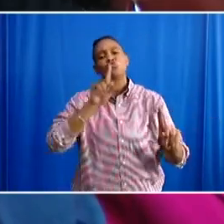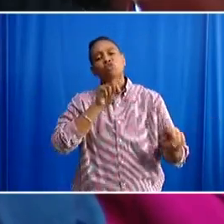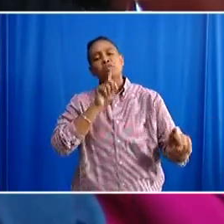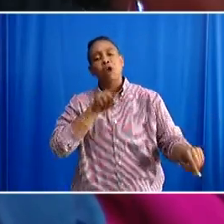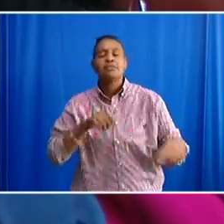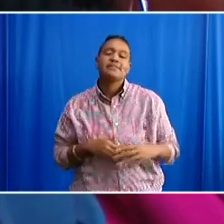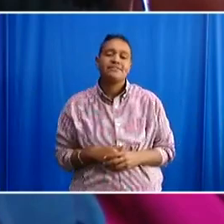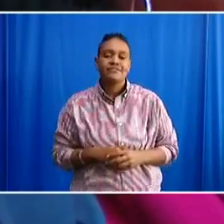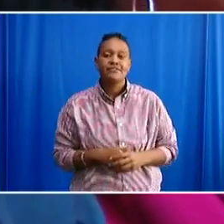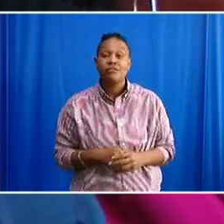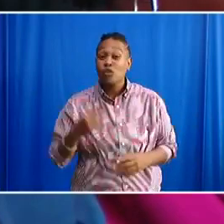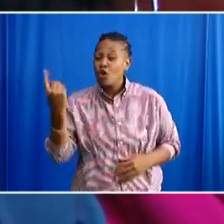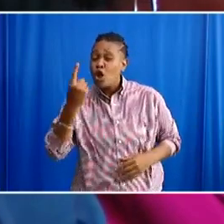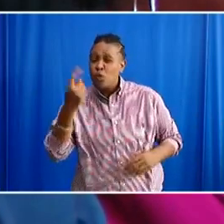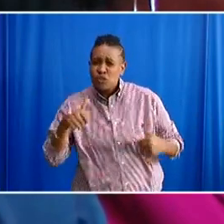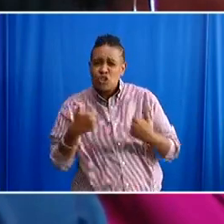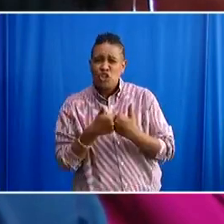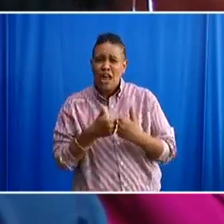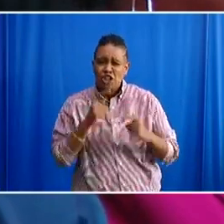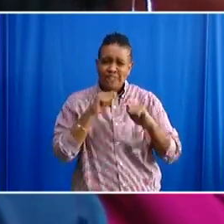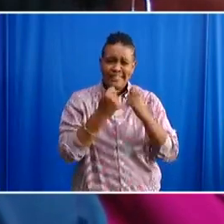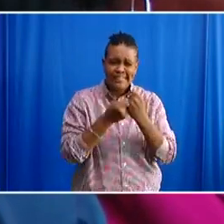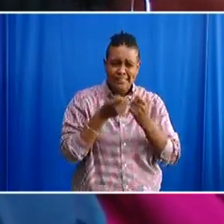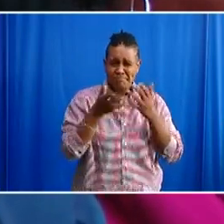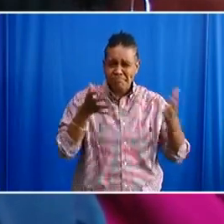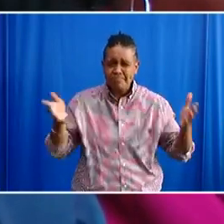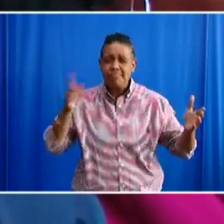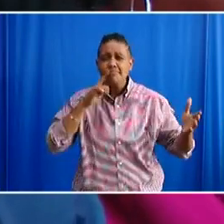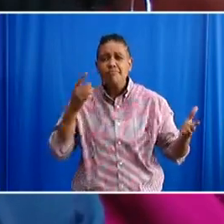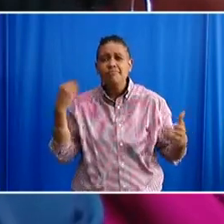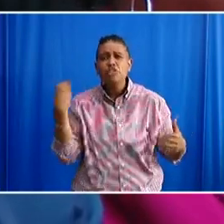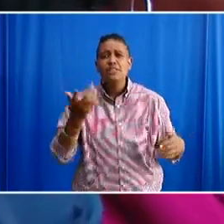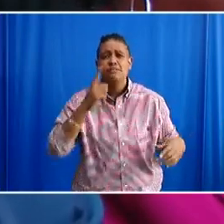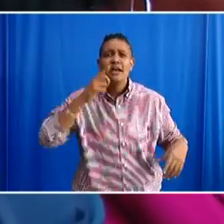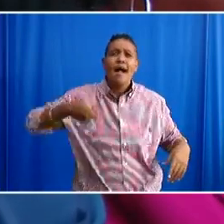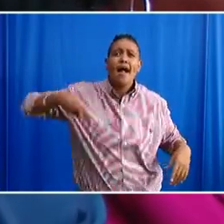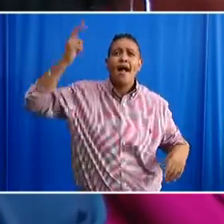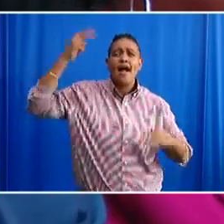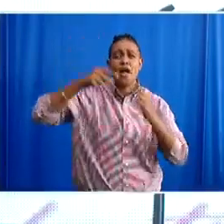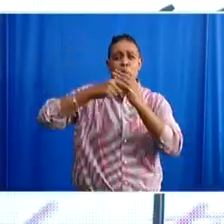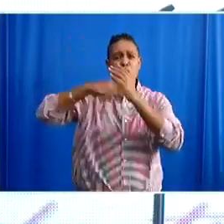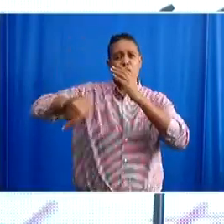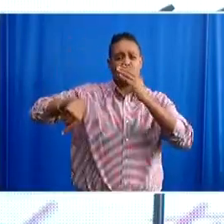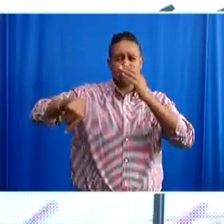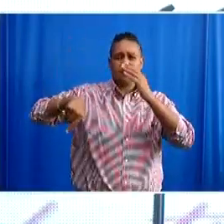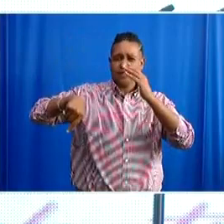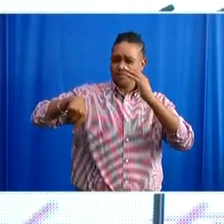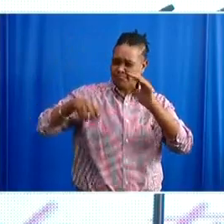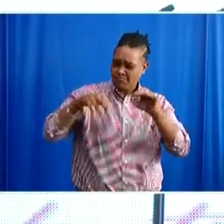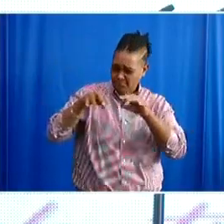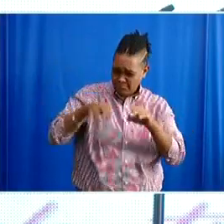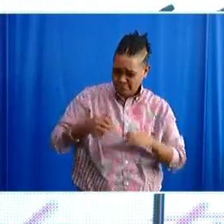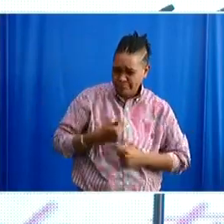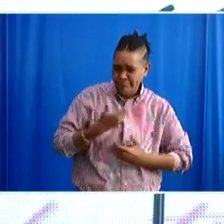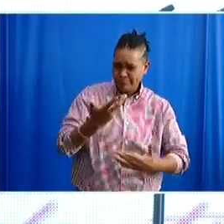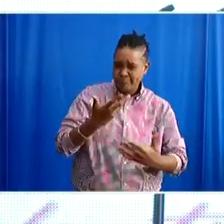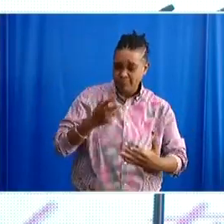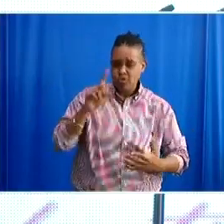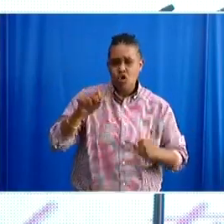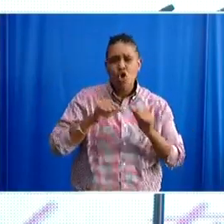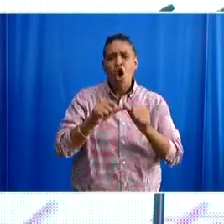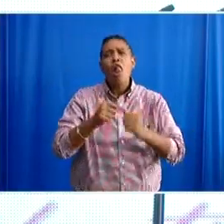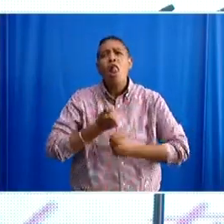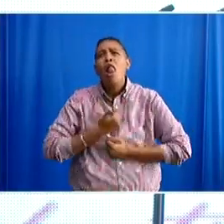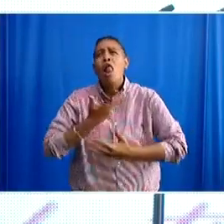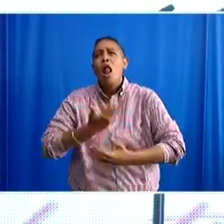responsive, always challenging the team to deliver a high-quality output. Your continued voicing